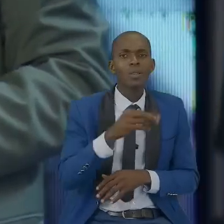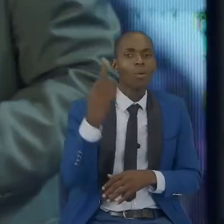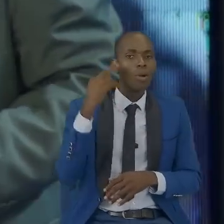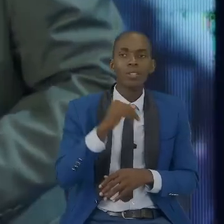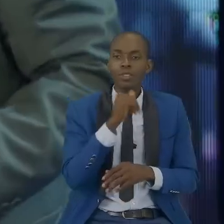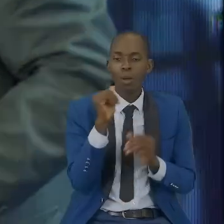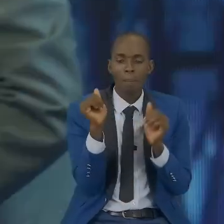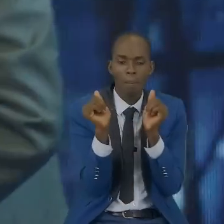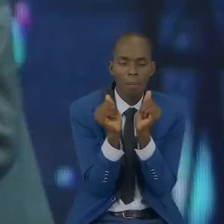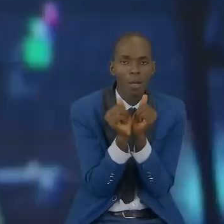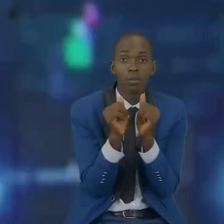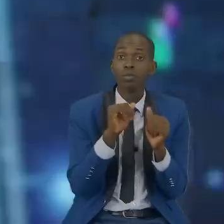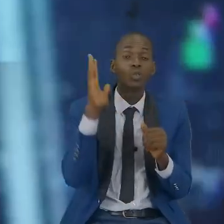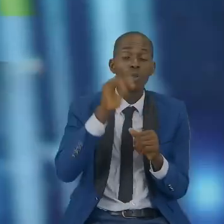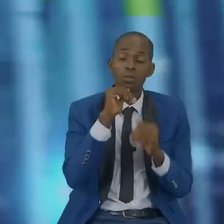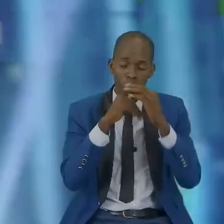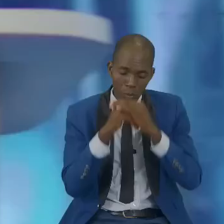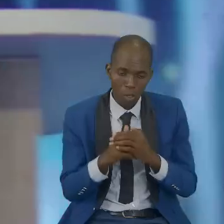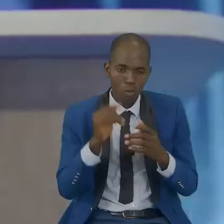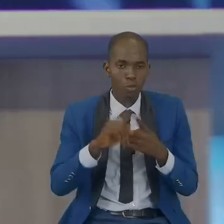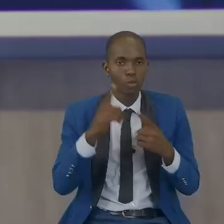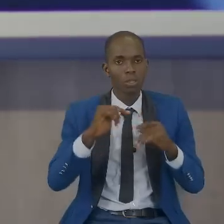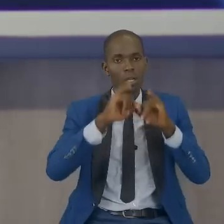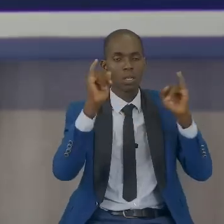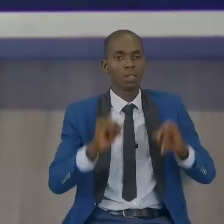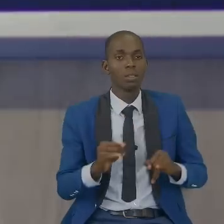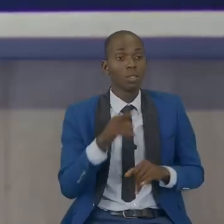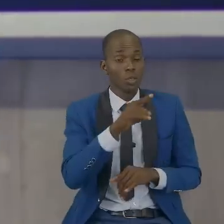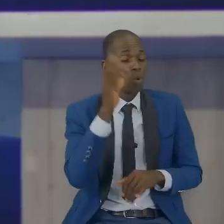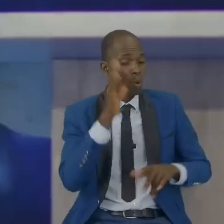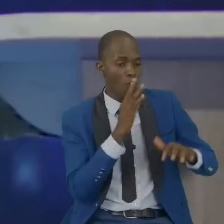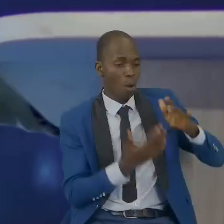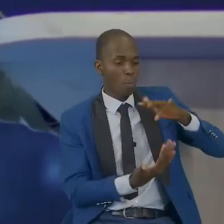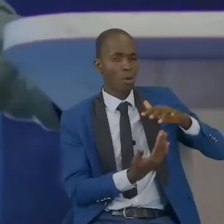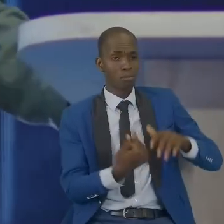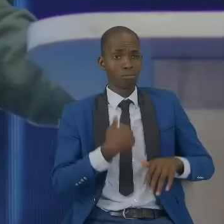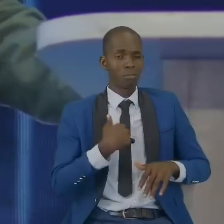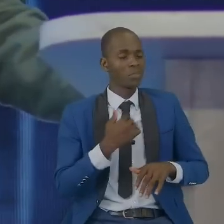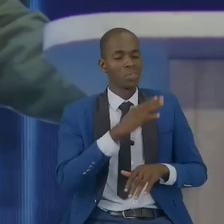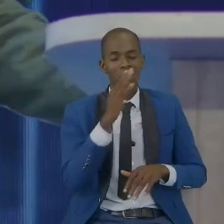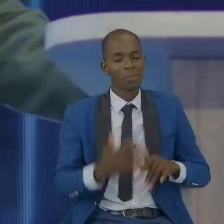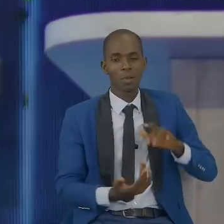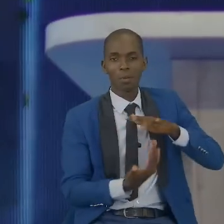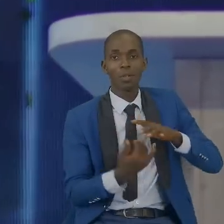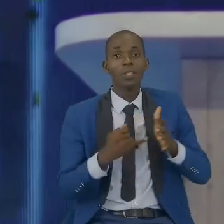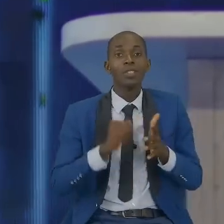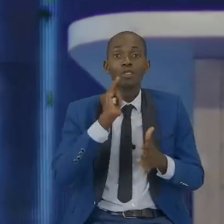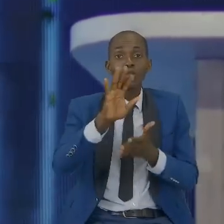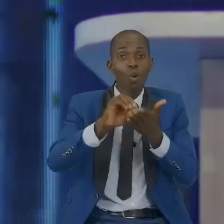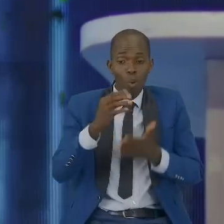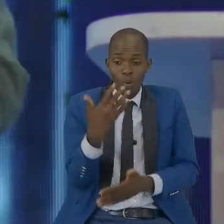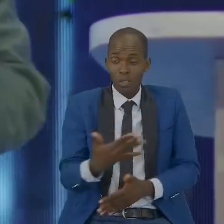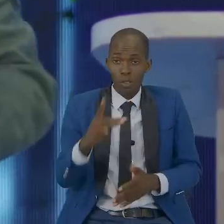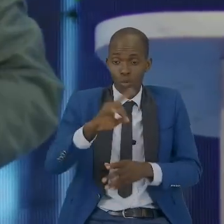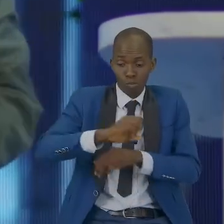to Nebuchadnezzar. He said, you will burn. No, people like us don't burn. It's your property that you tie